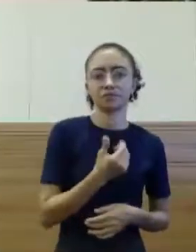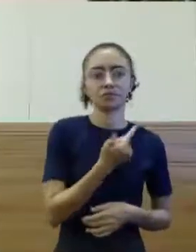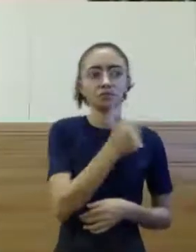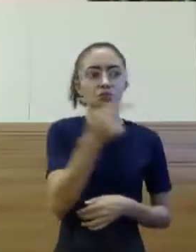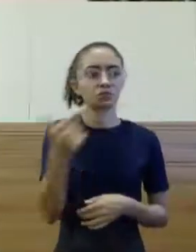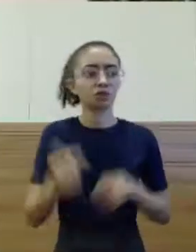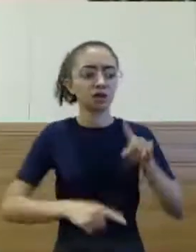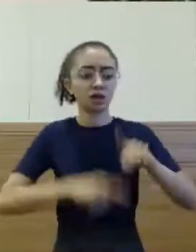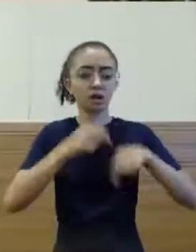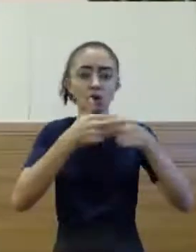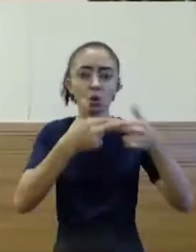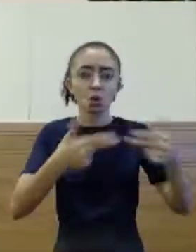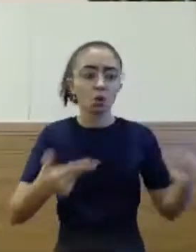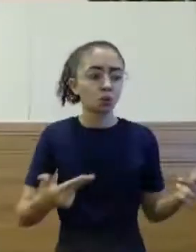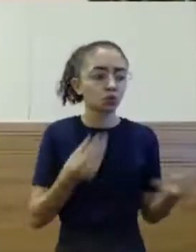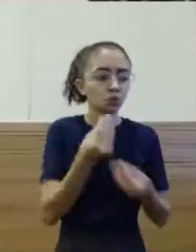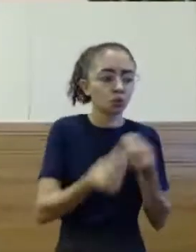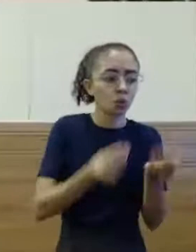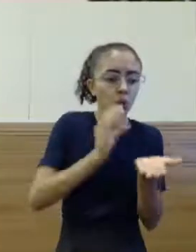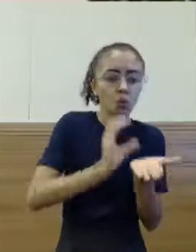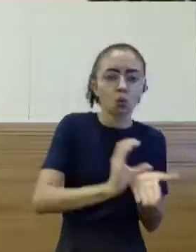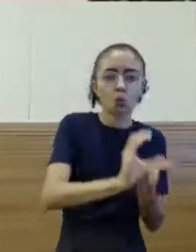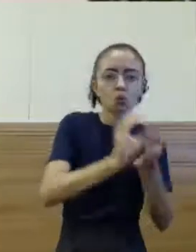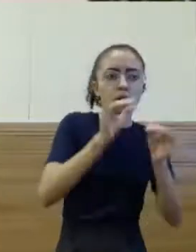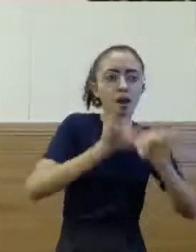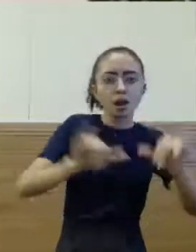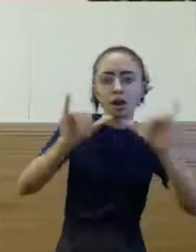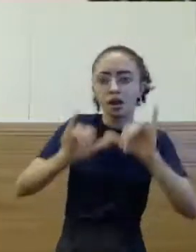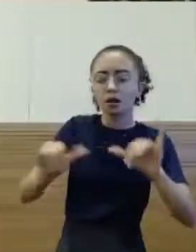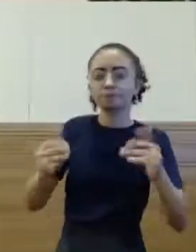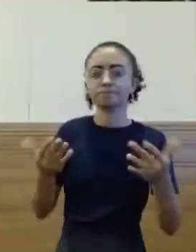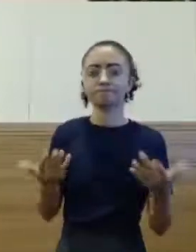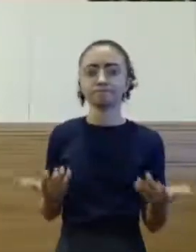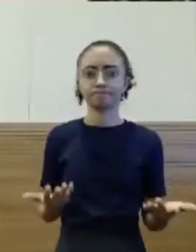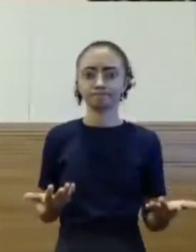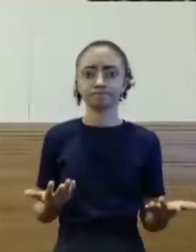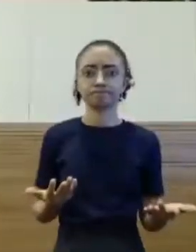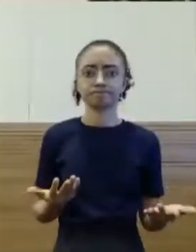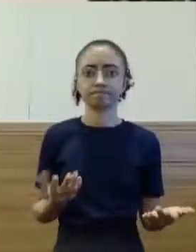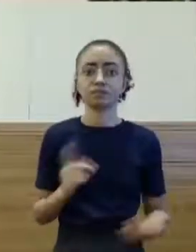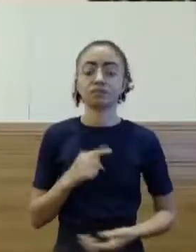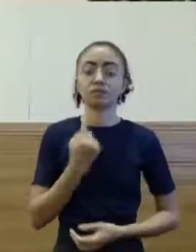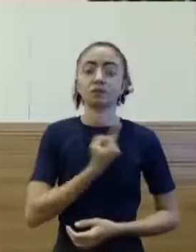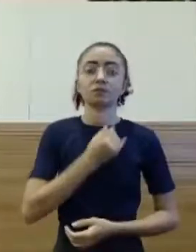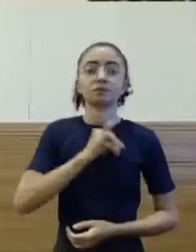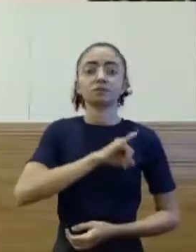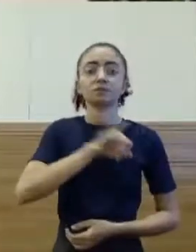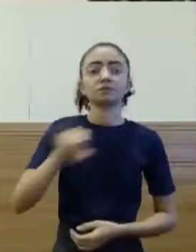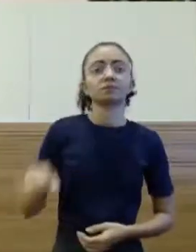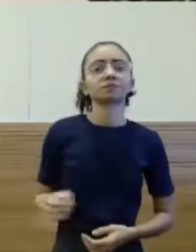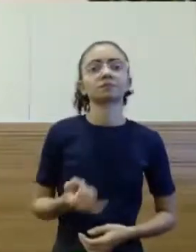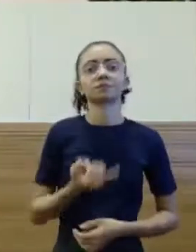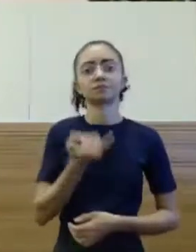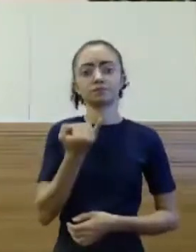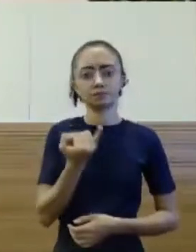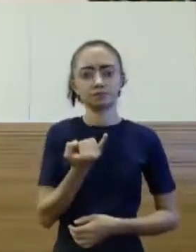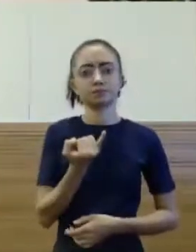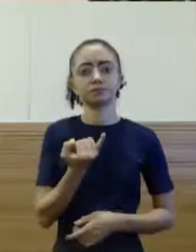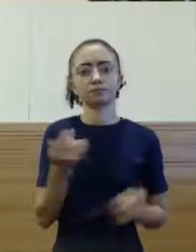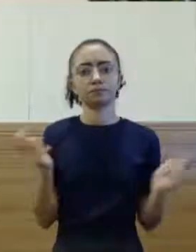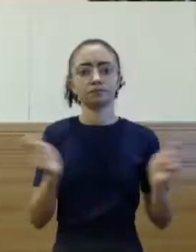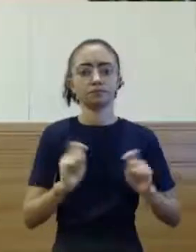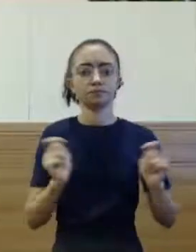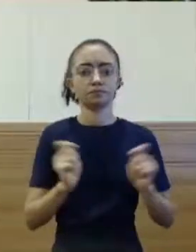and sometimes we don't have enough resource to have a massive campaign. But well, we need